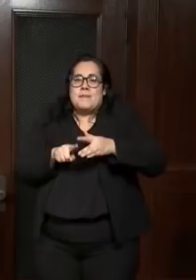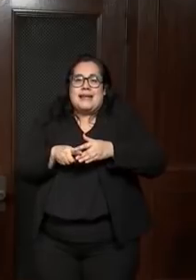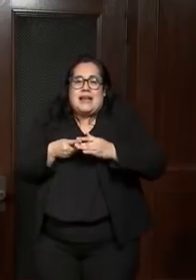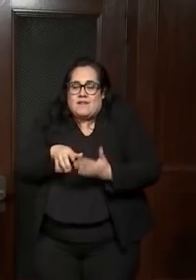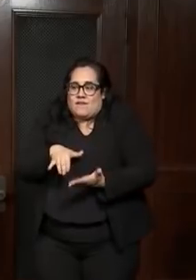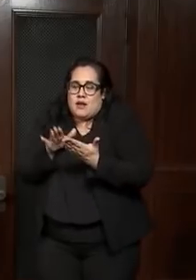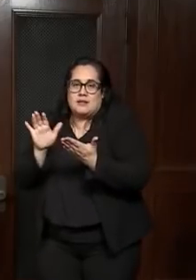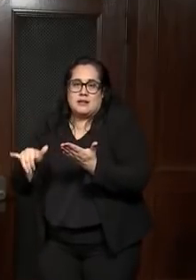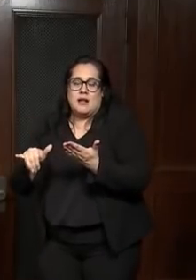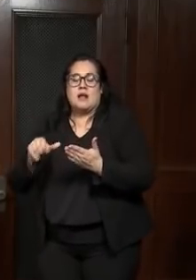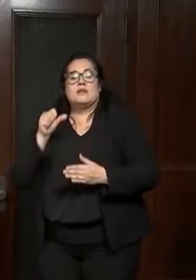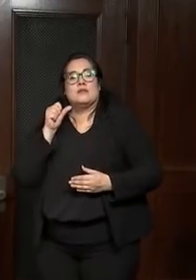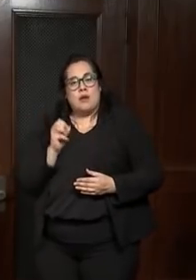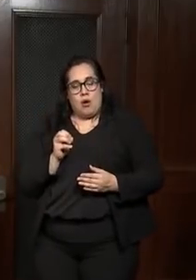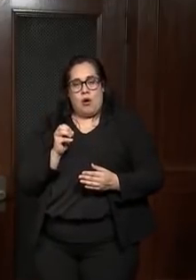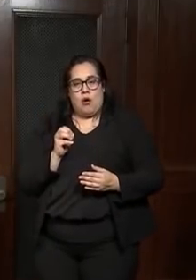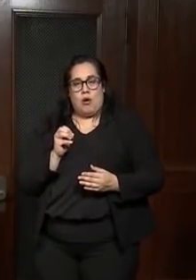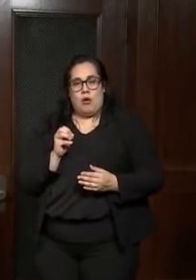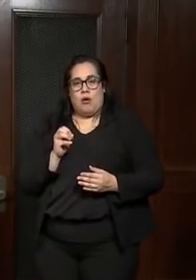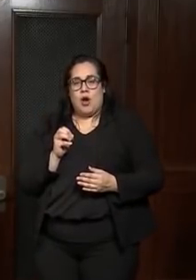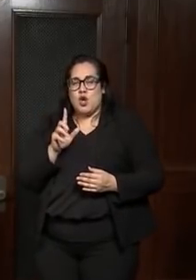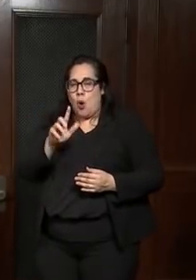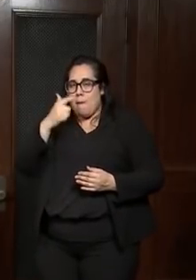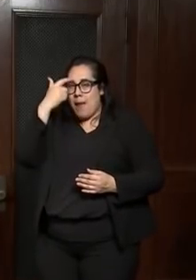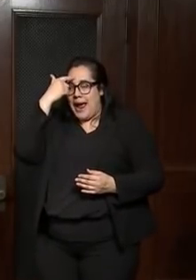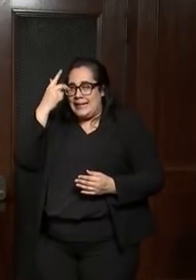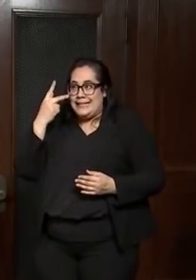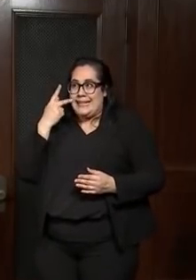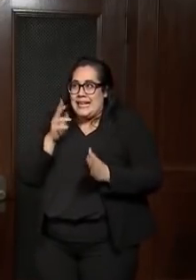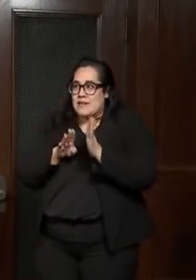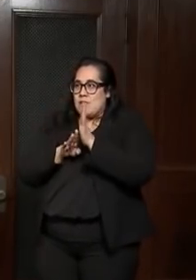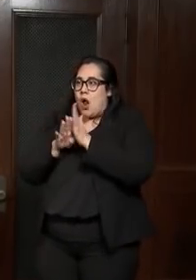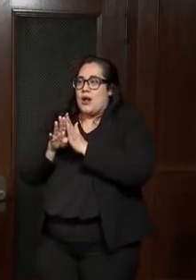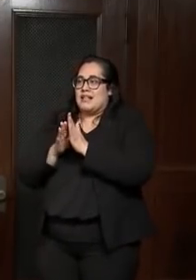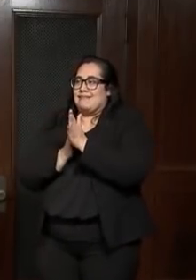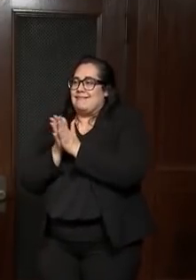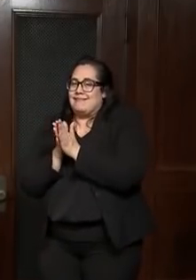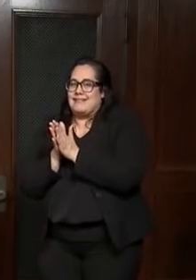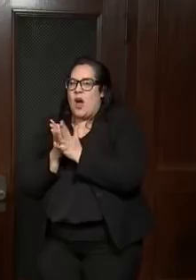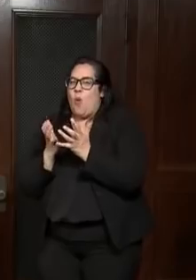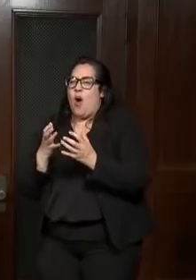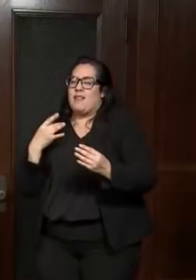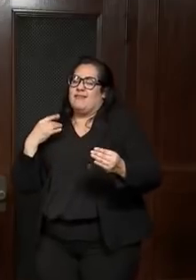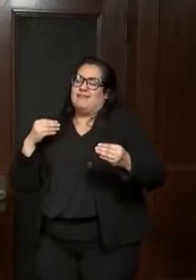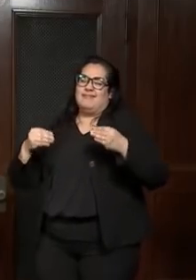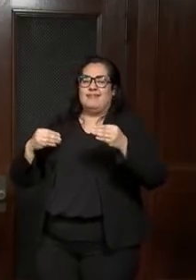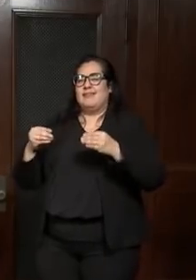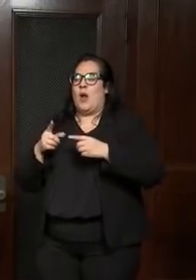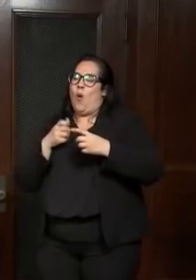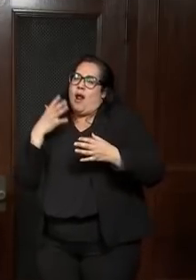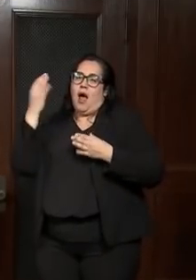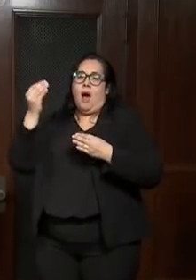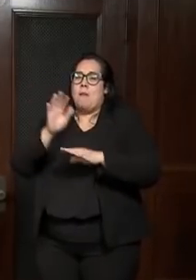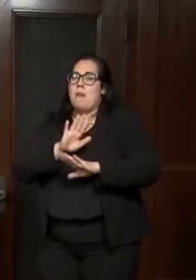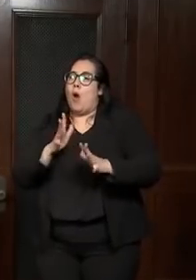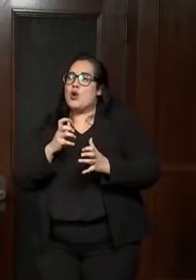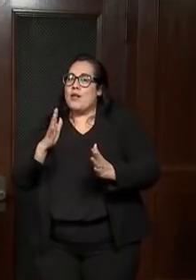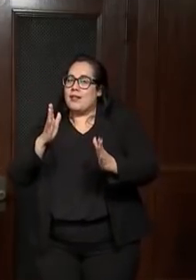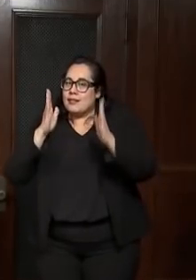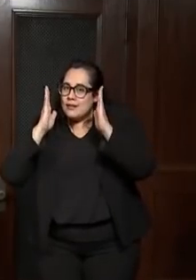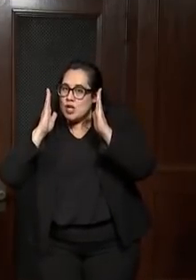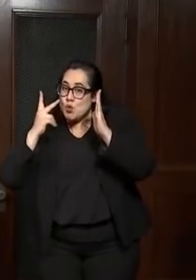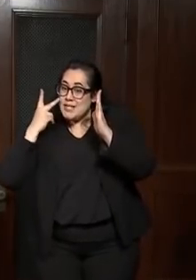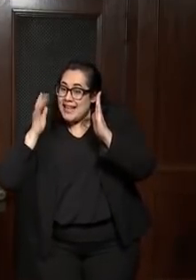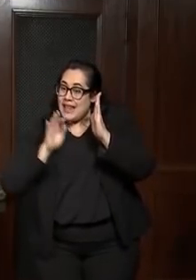that. So your mind sees progress and says, let's let it up, but I want you to hear that when you see